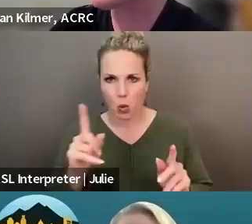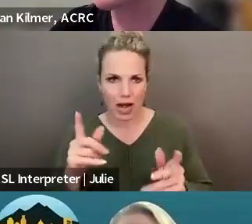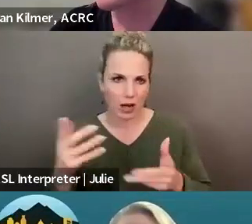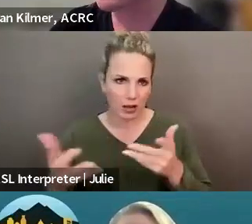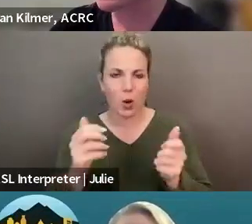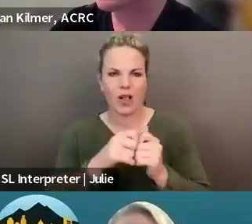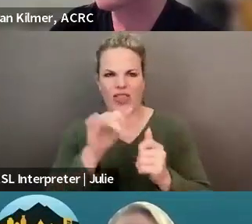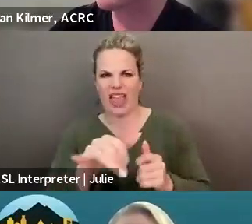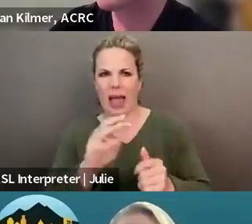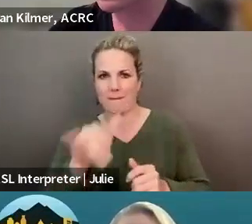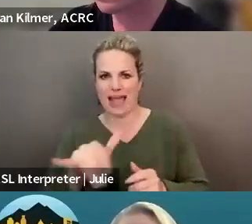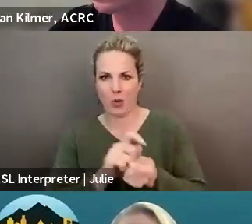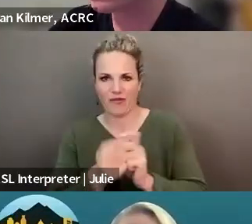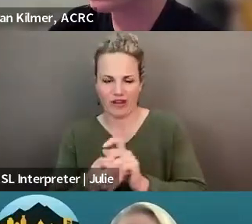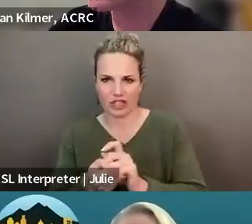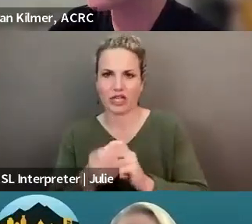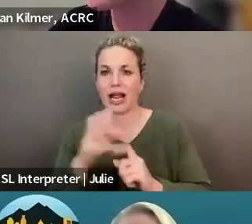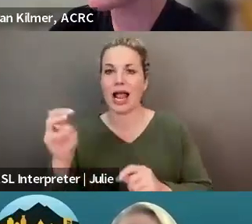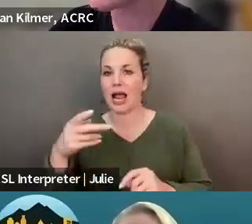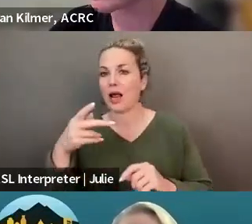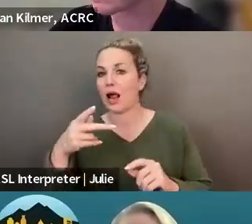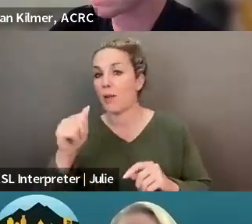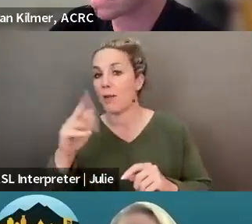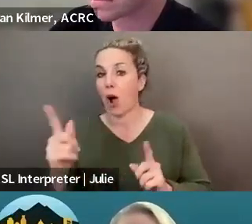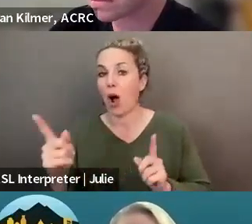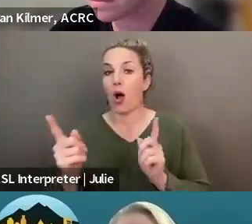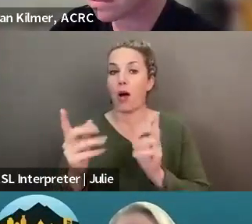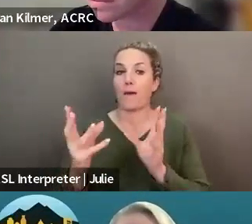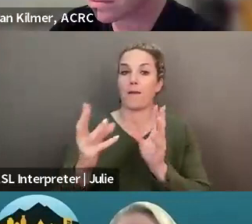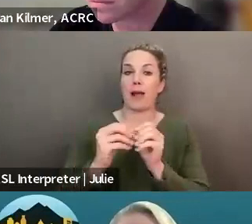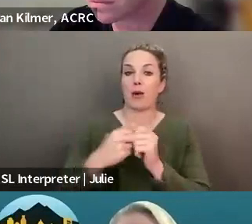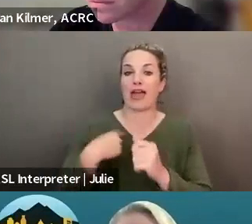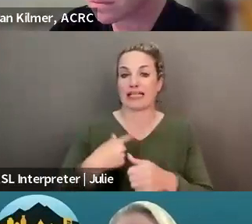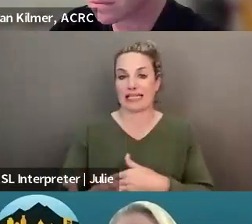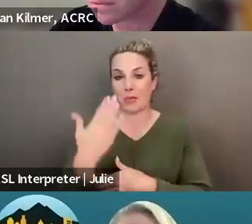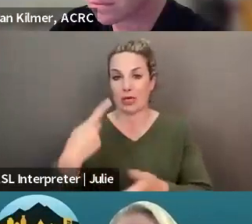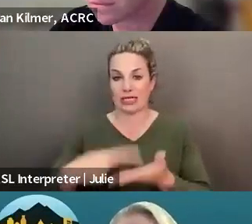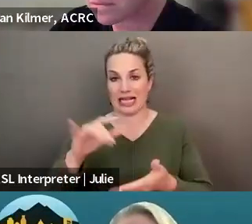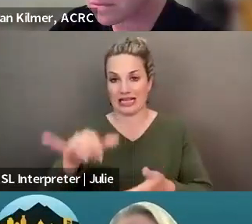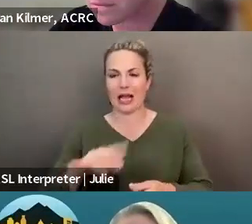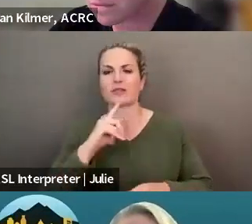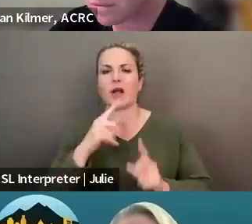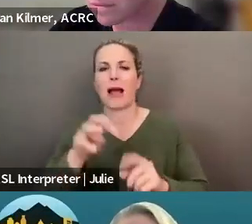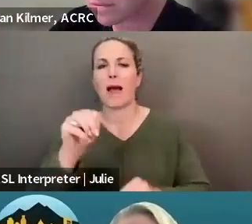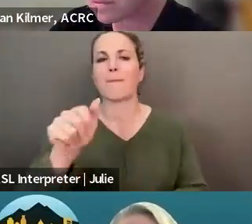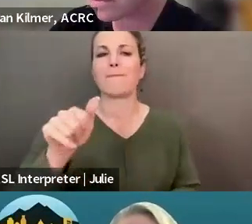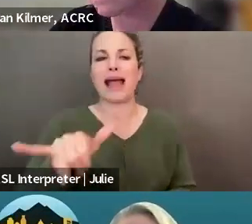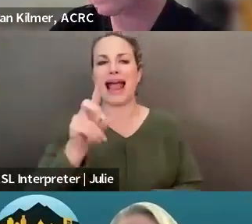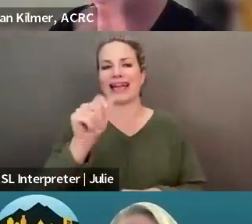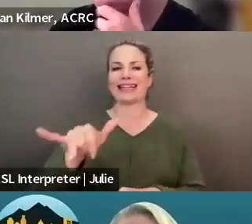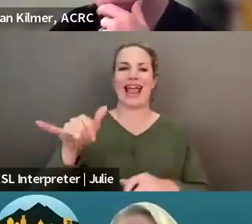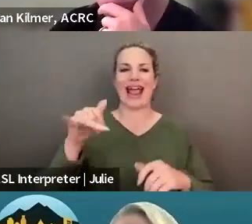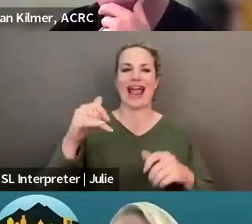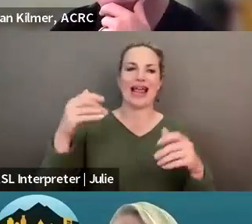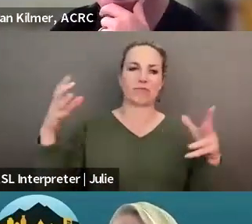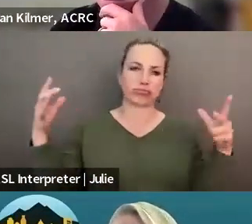revise. Iqbal also met with us this morning to go over it. We're going to talk about the May Day rally. I